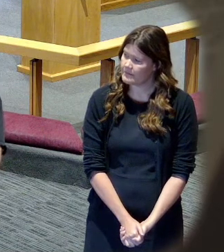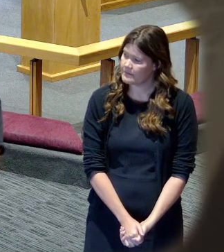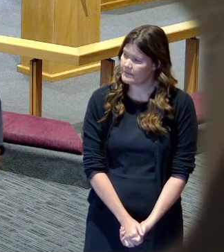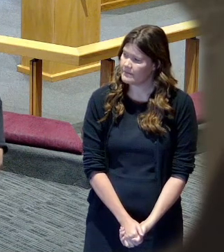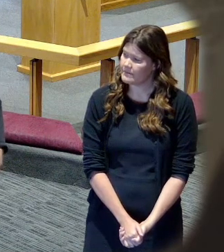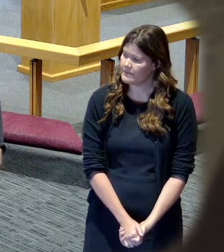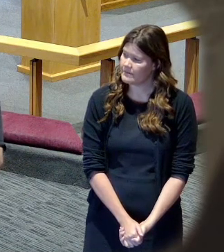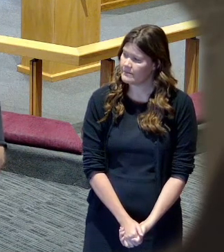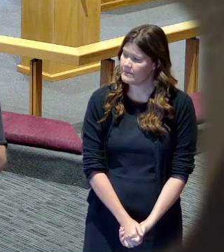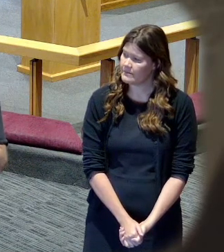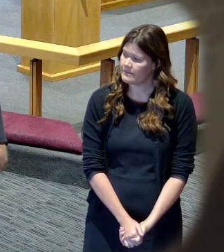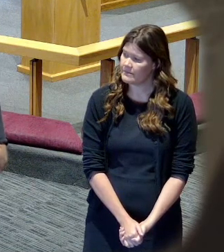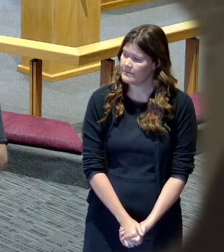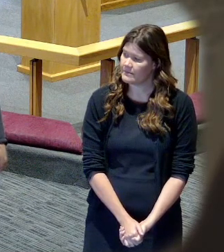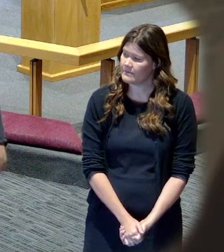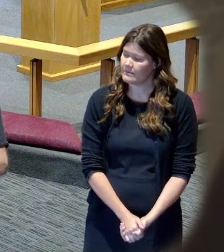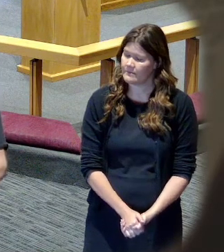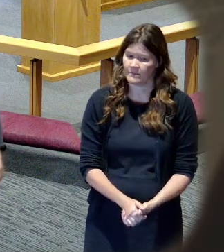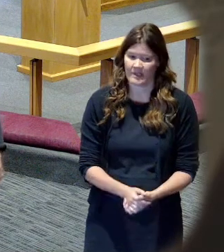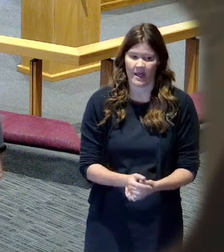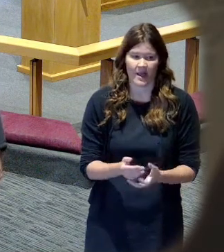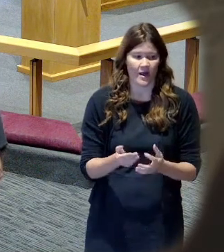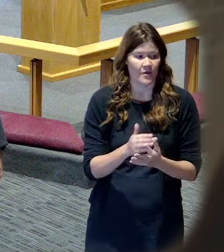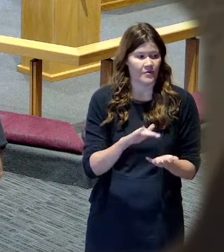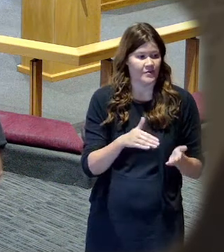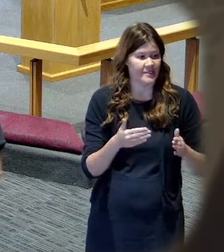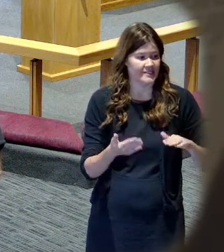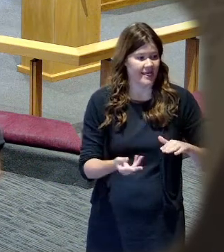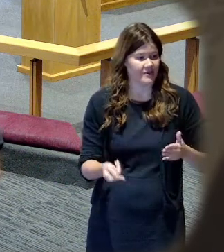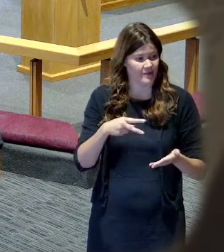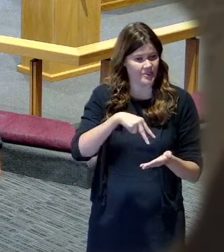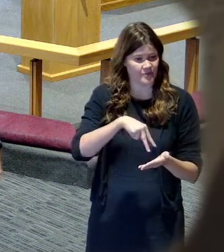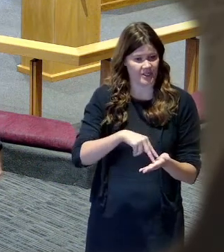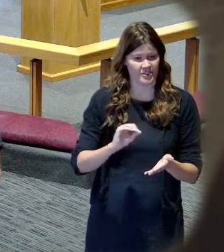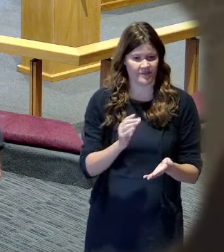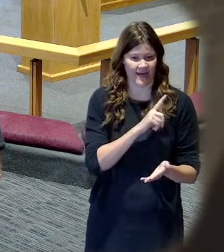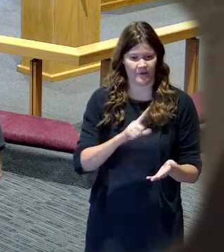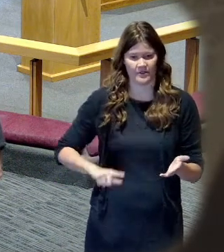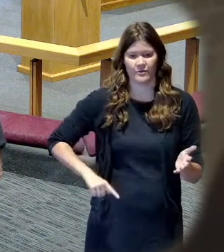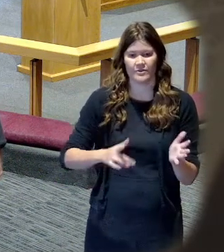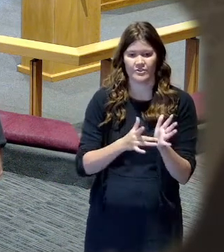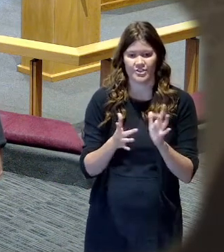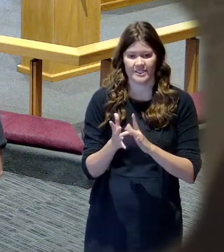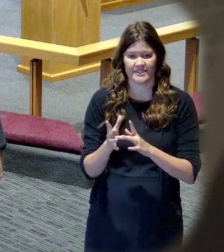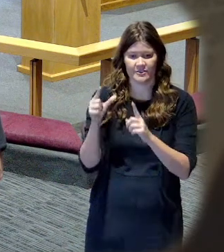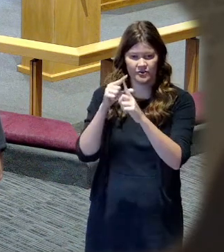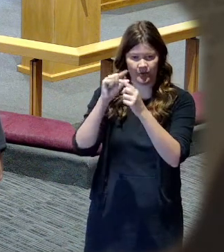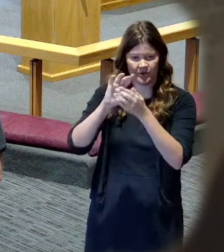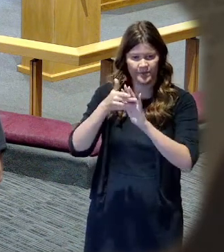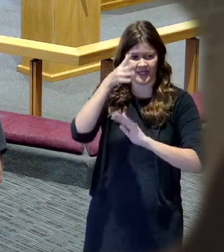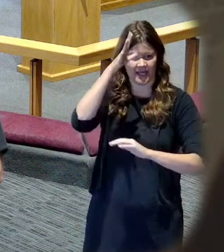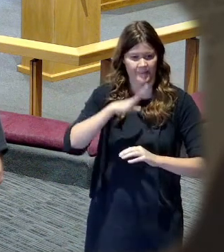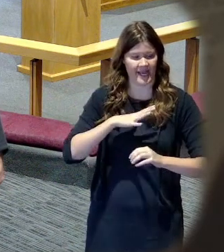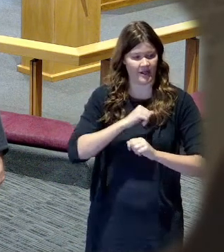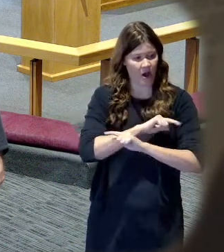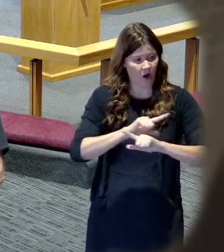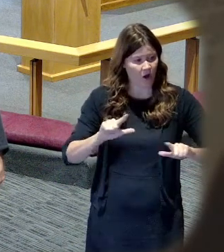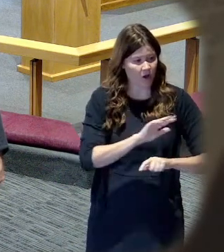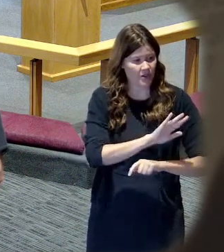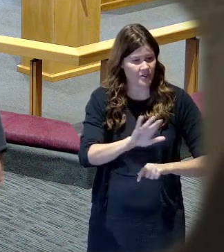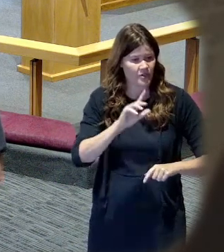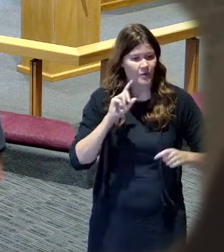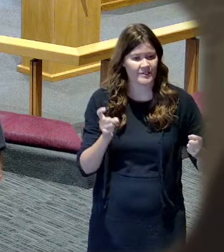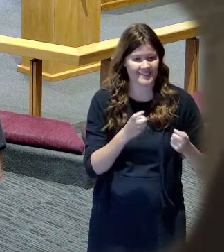Friends in Christ, in the death and resurrection of our Lord Jesus, the Word made flesh, all your sins were atoned